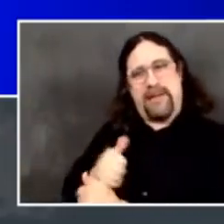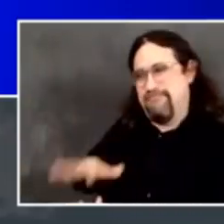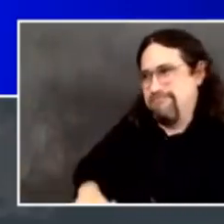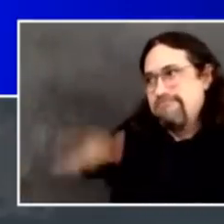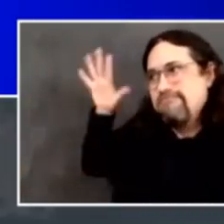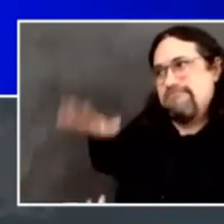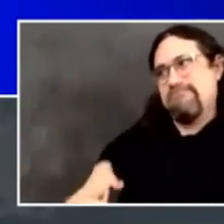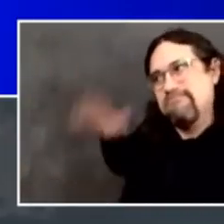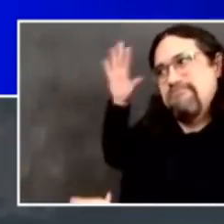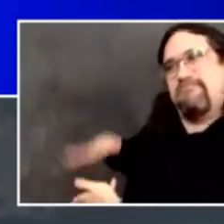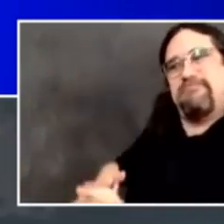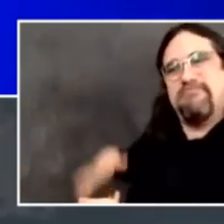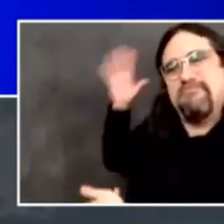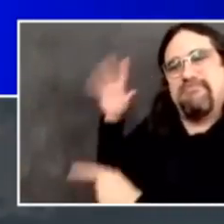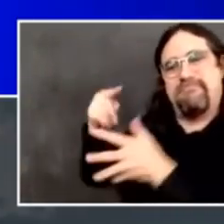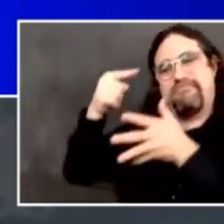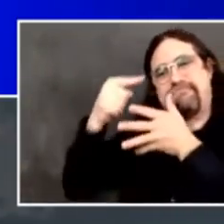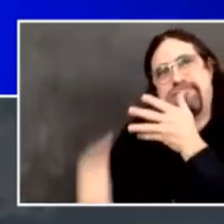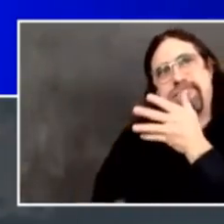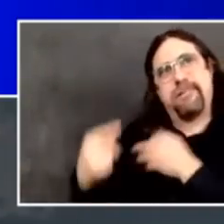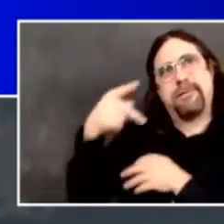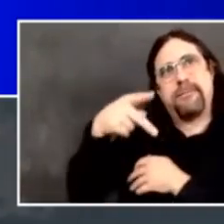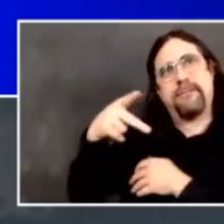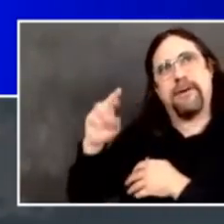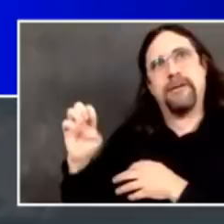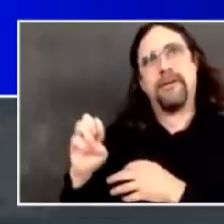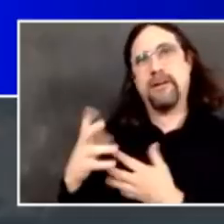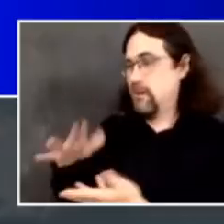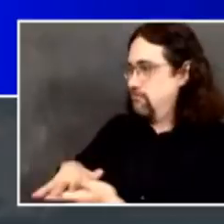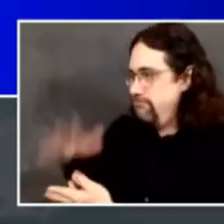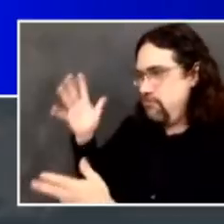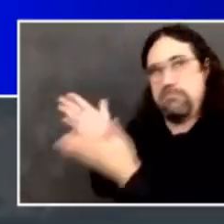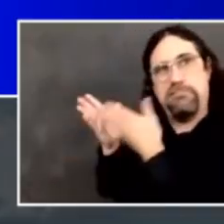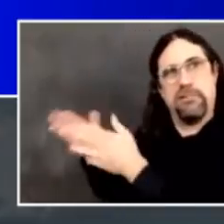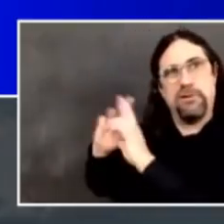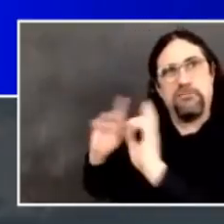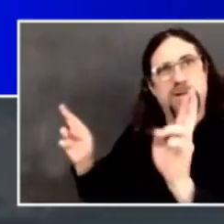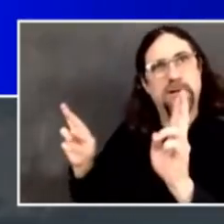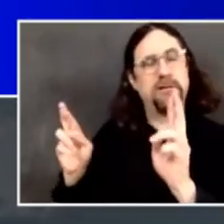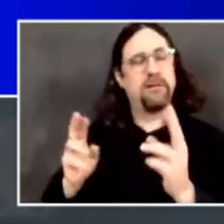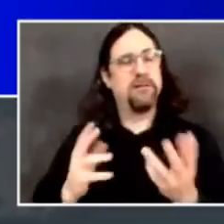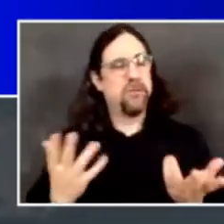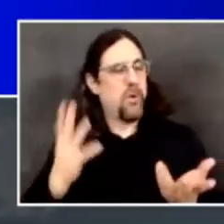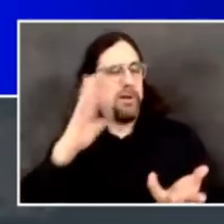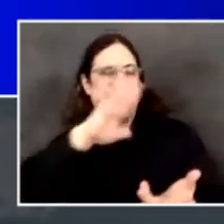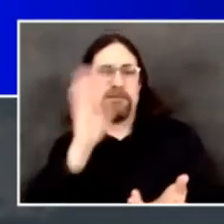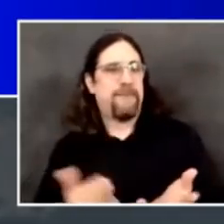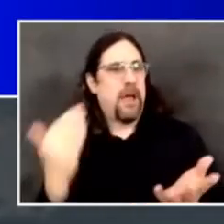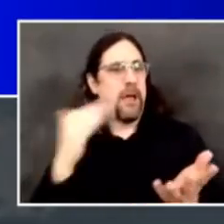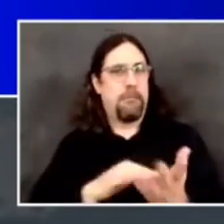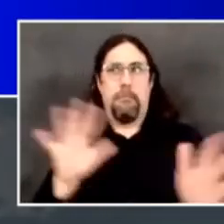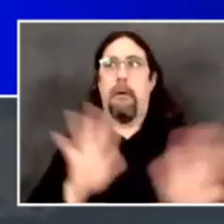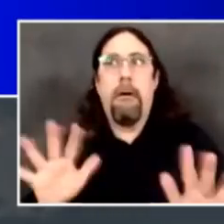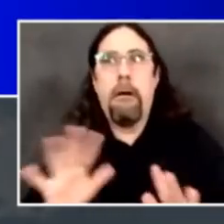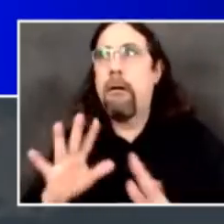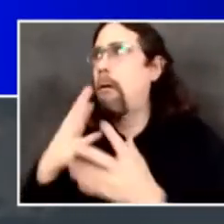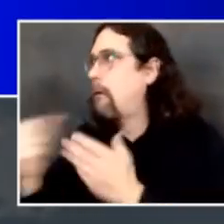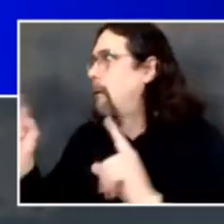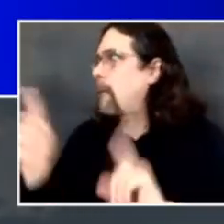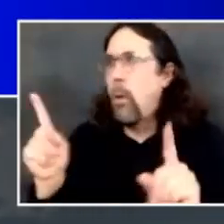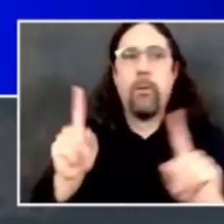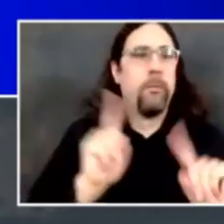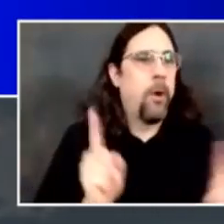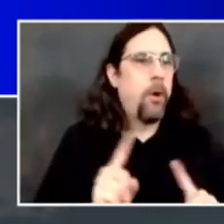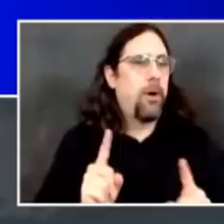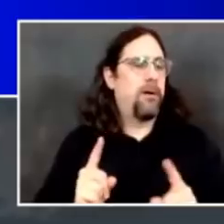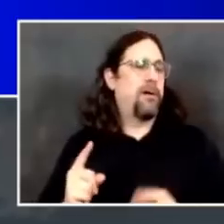of the world to the maximum extent possible. We have the plans and the ability right here to build what we need. So job